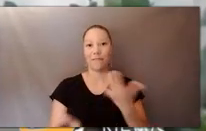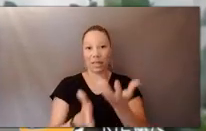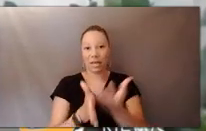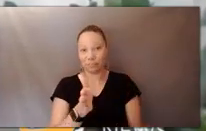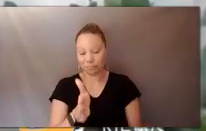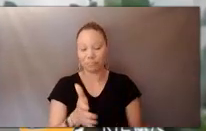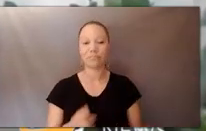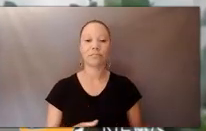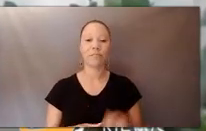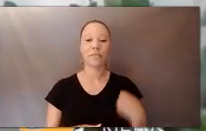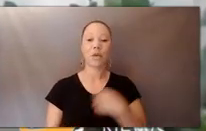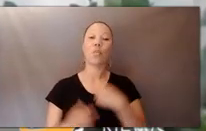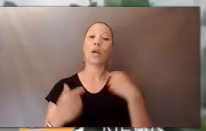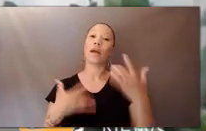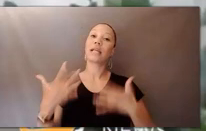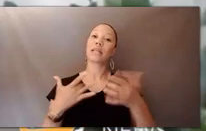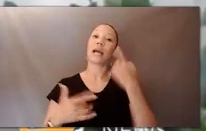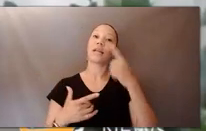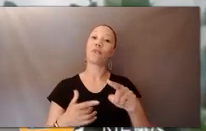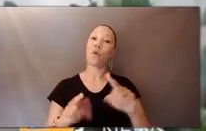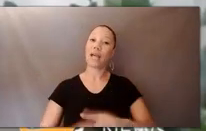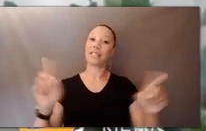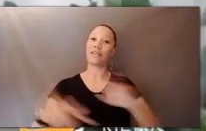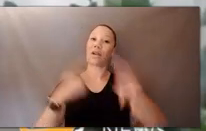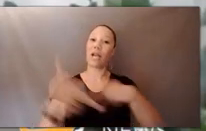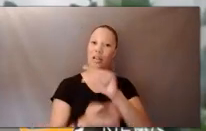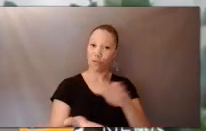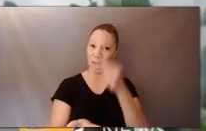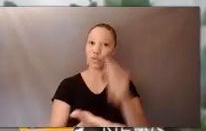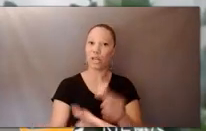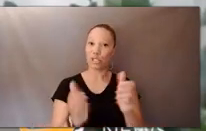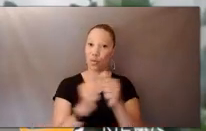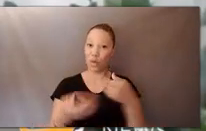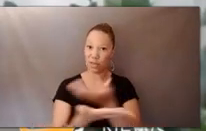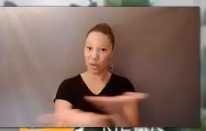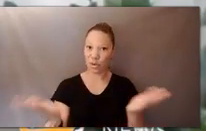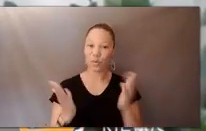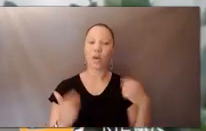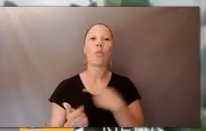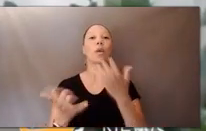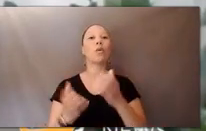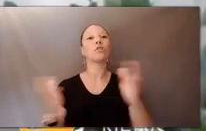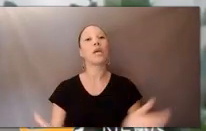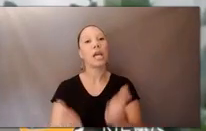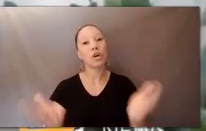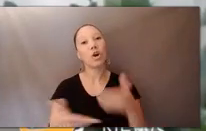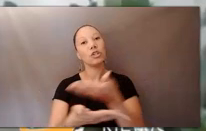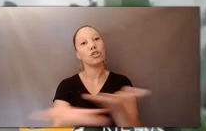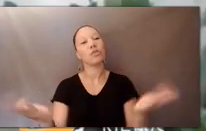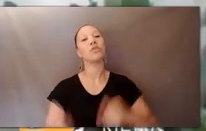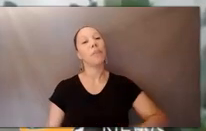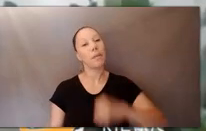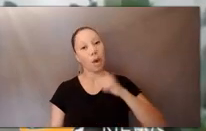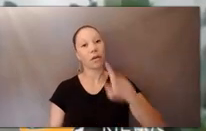excited for a very different ending to your year and spending it with you. We'd like to encourage you to be proud